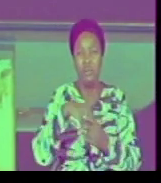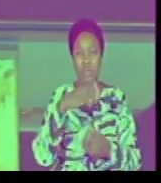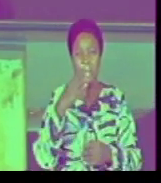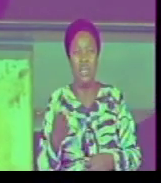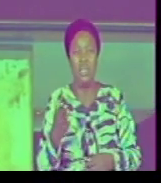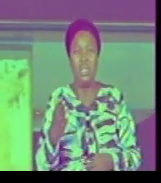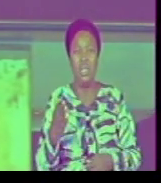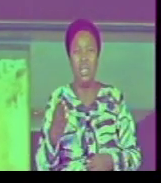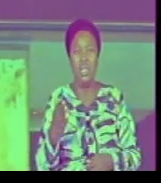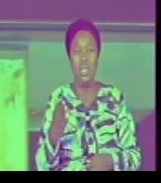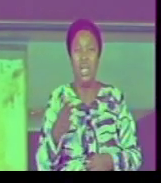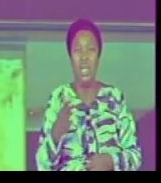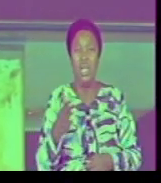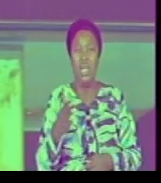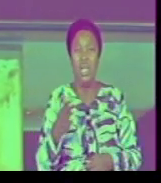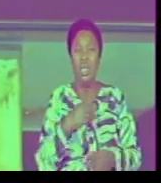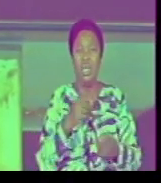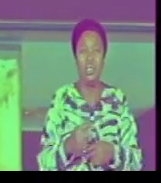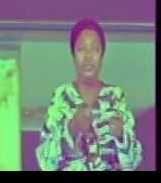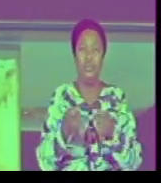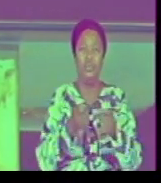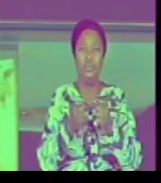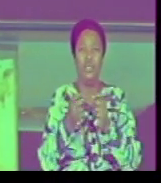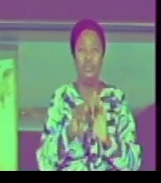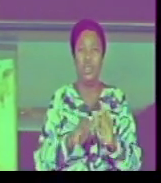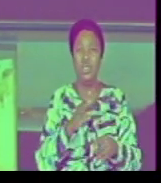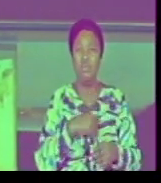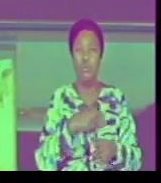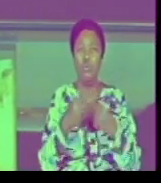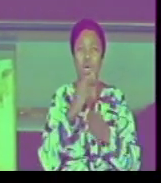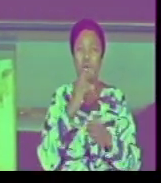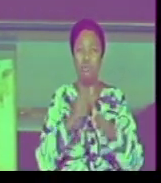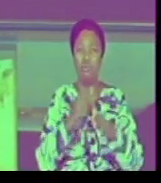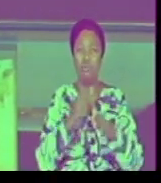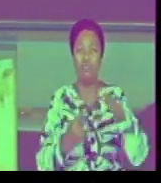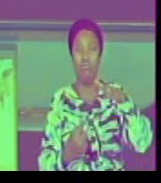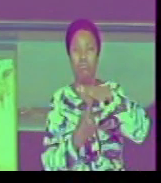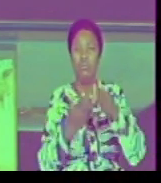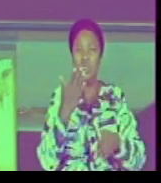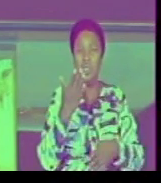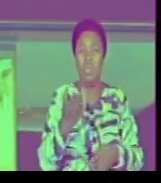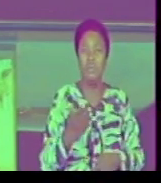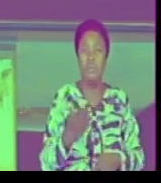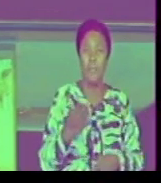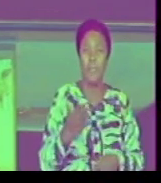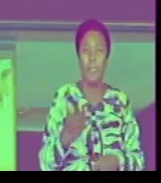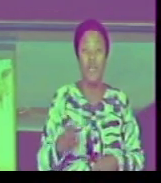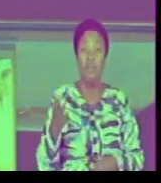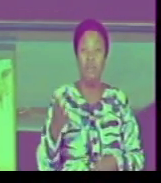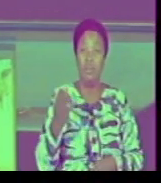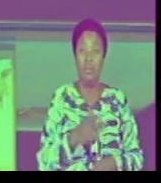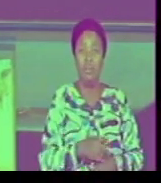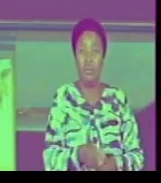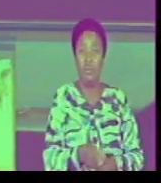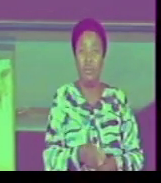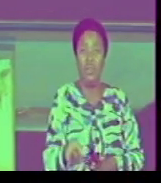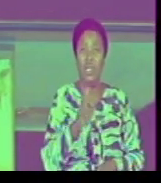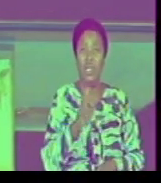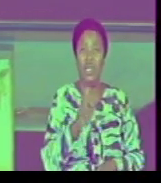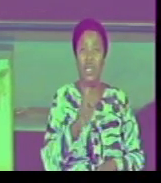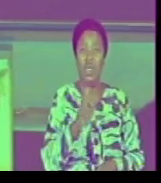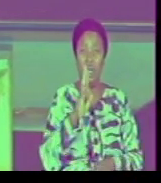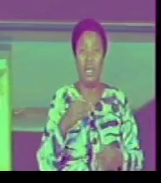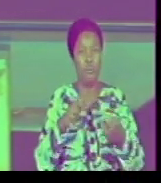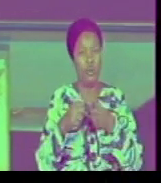the management who are on the top floor right there, they're having problems together